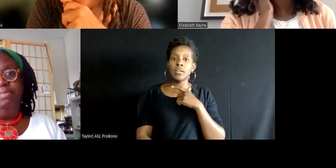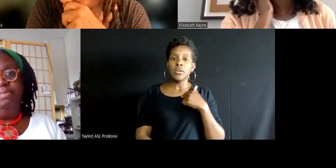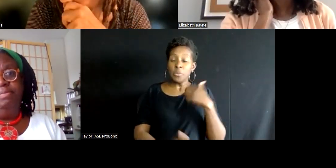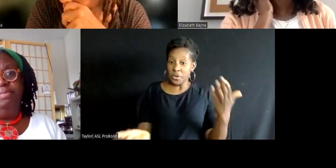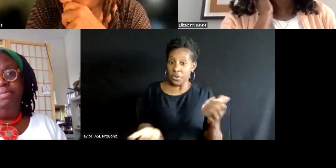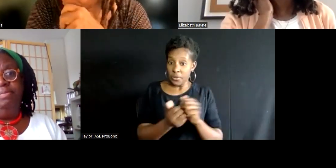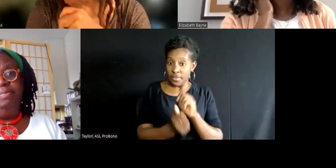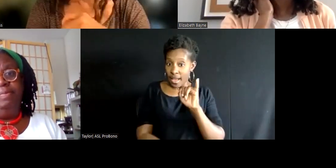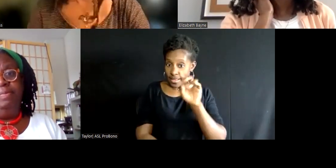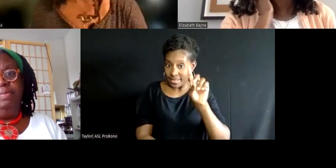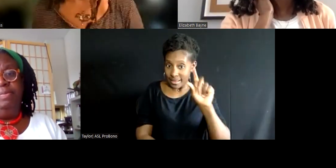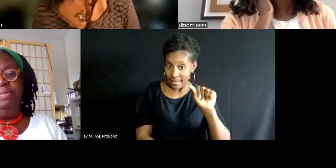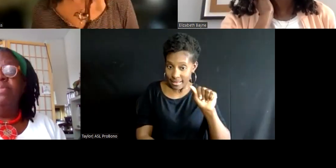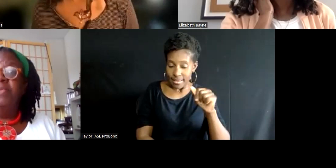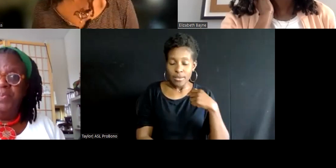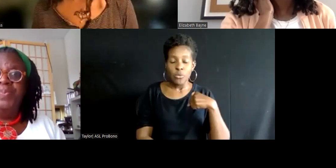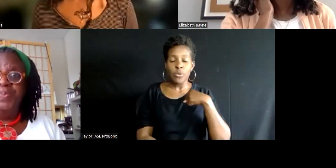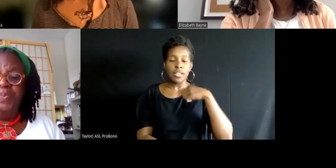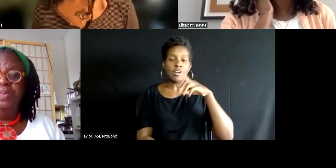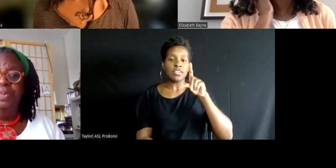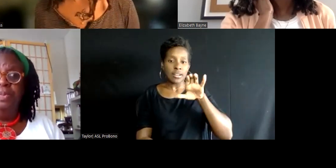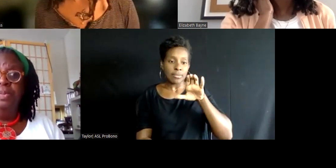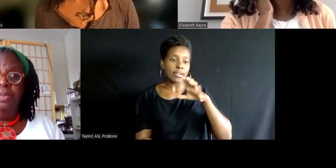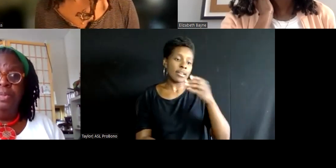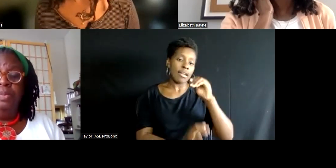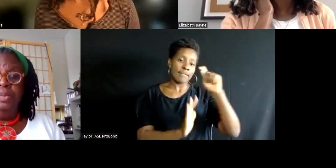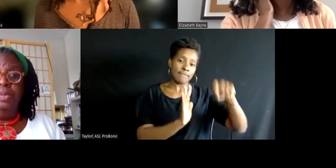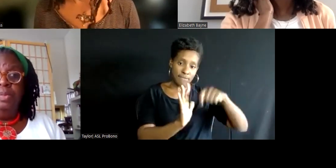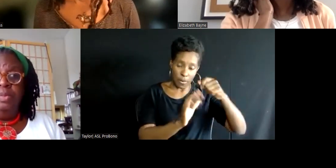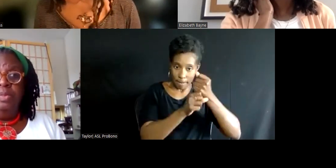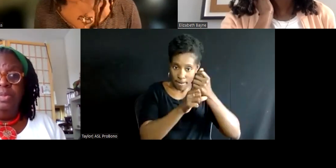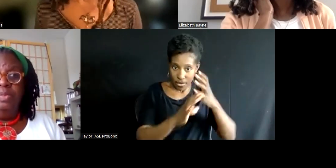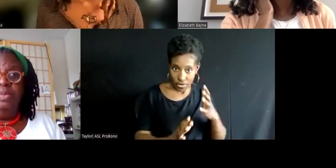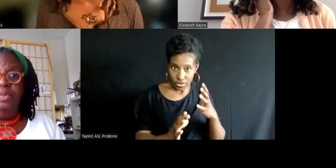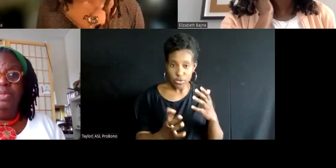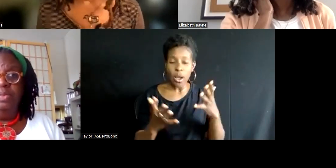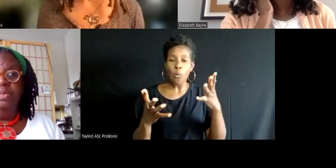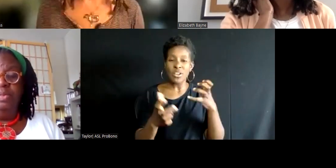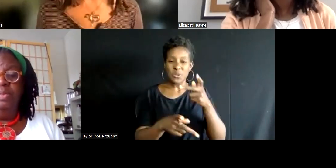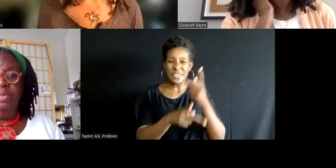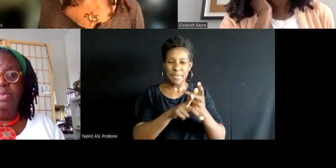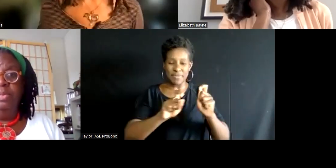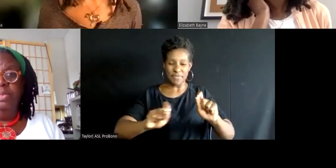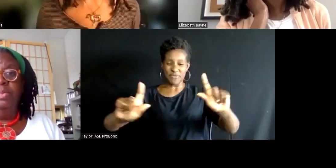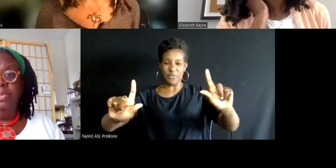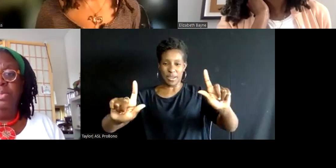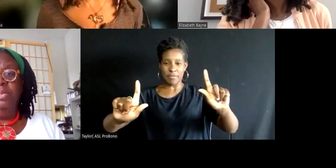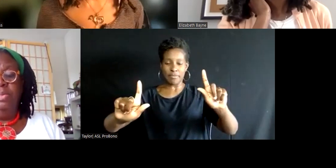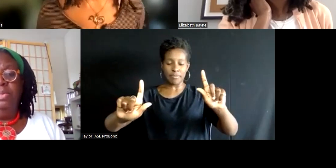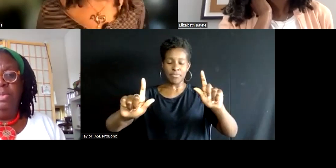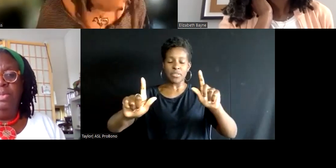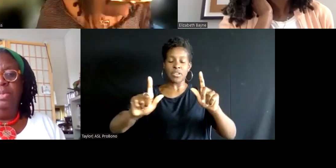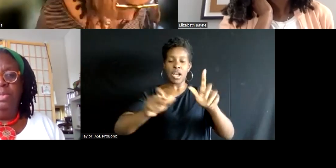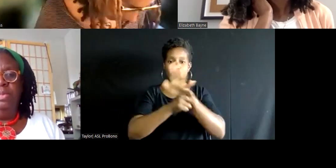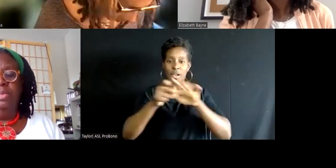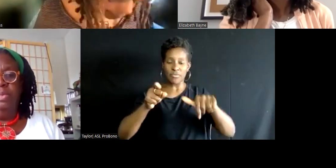we're documentary filmmakers, and I want to kind of keep this filmmaking frame around this conversation. So if